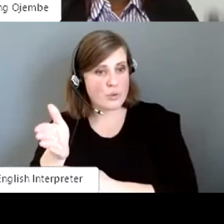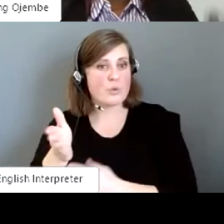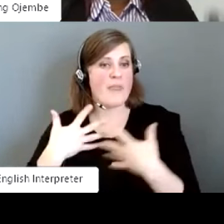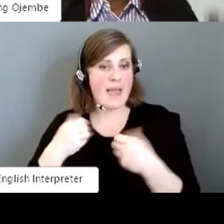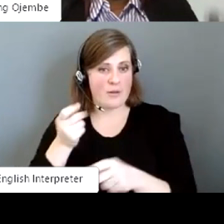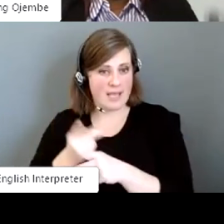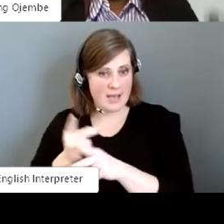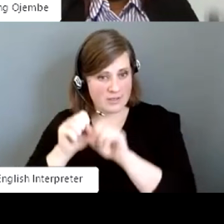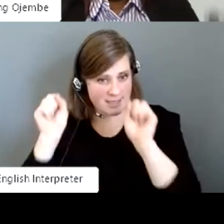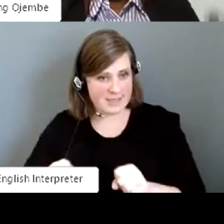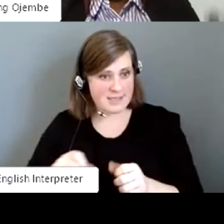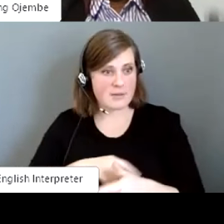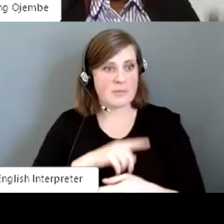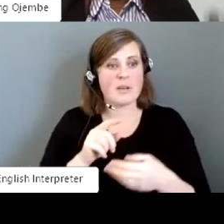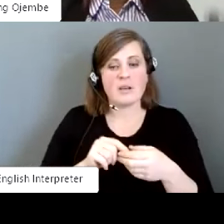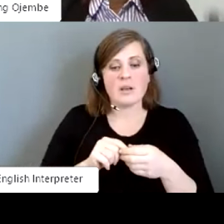after diagnosis,